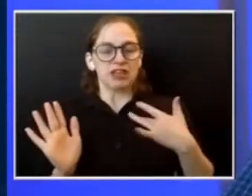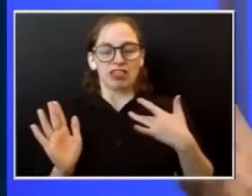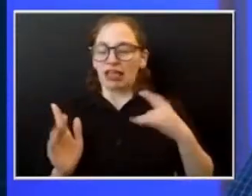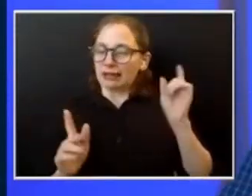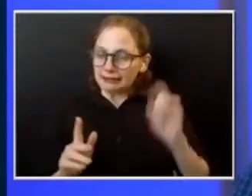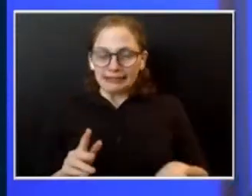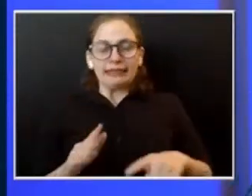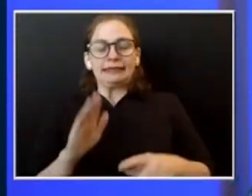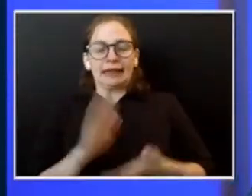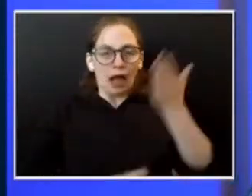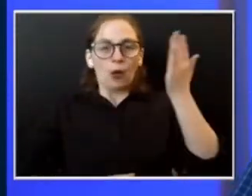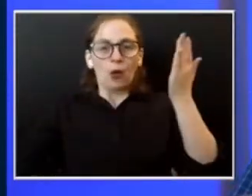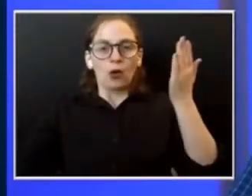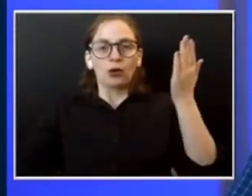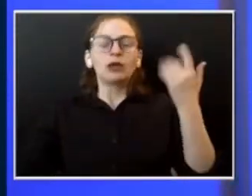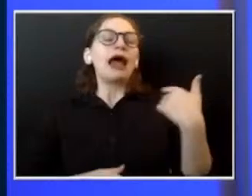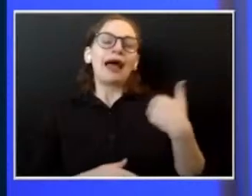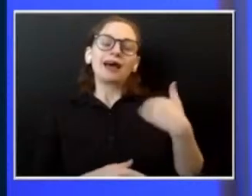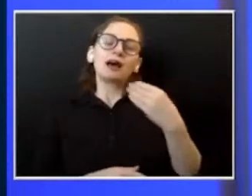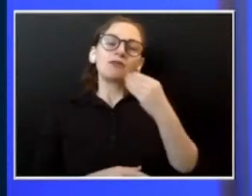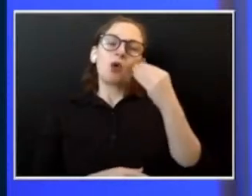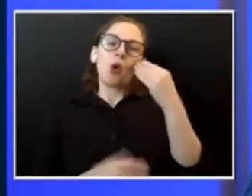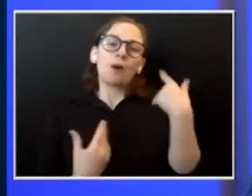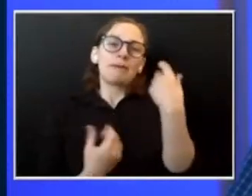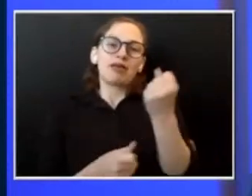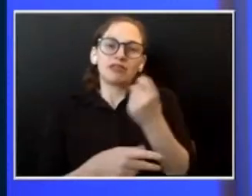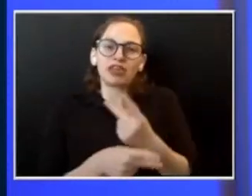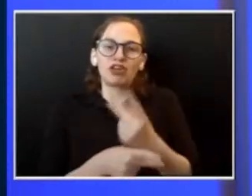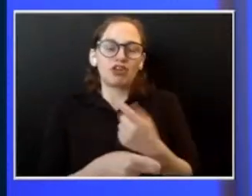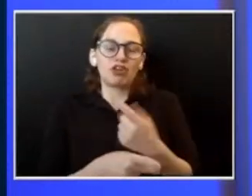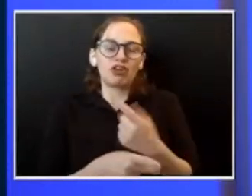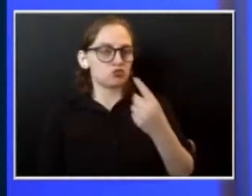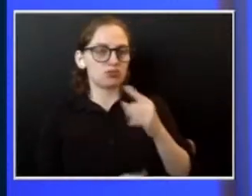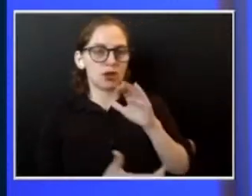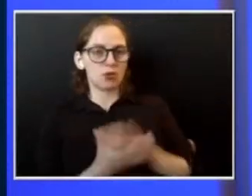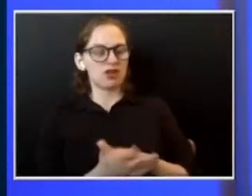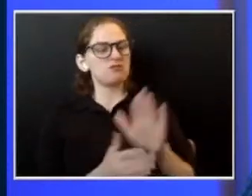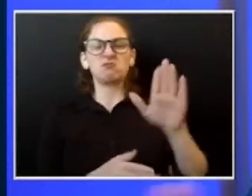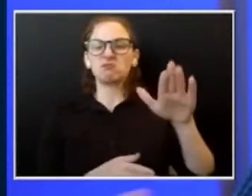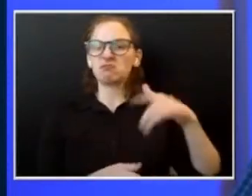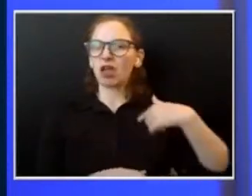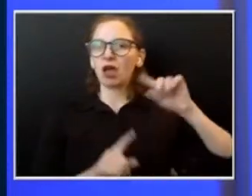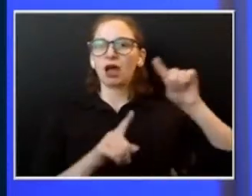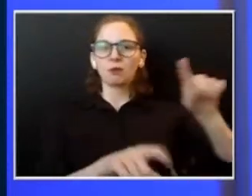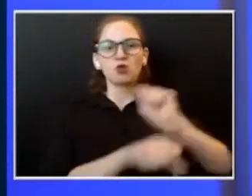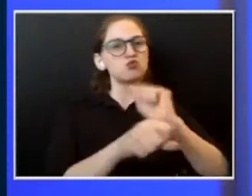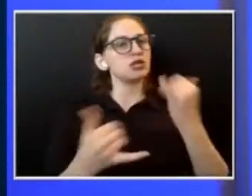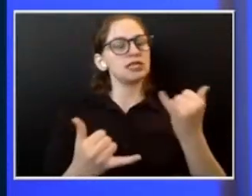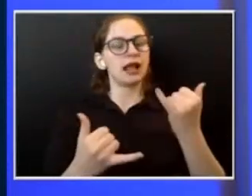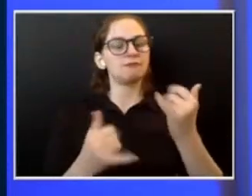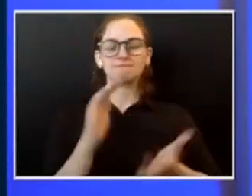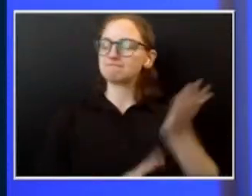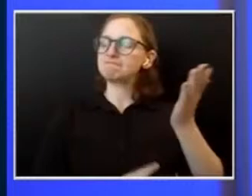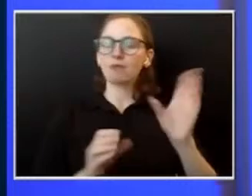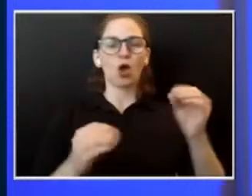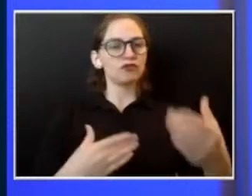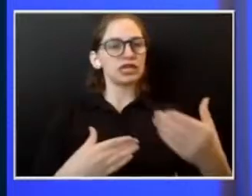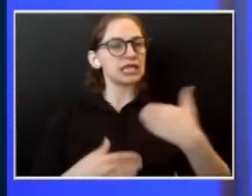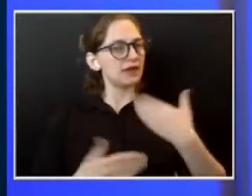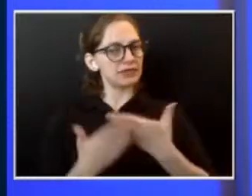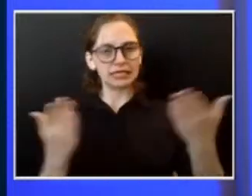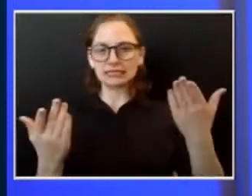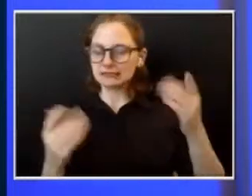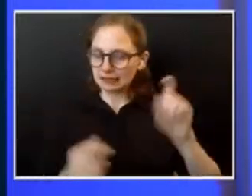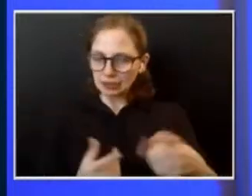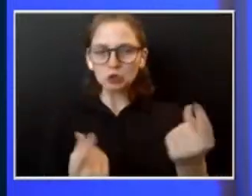health care and stuff, right? And I go, no, I told my wife, I said, I'm going to work today. I'm going to the office. I got things to do. I've got clients to see. She